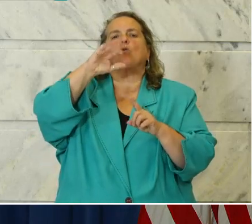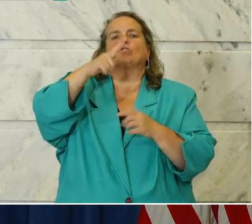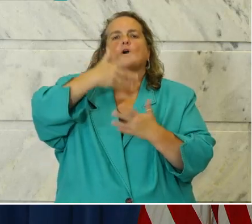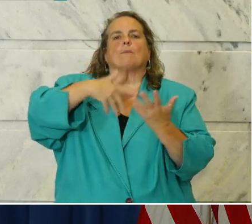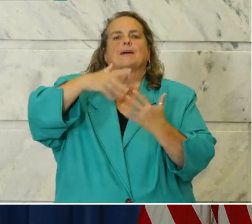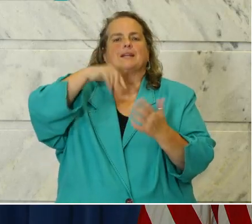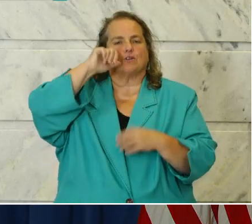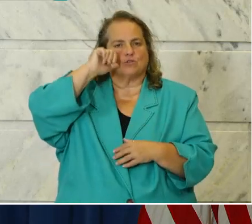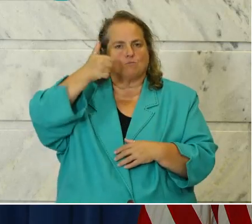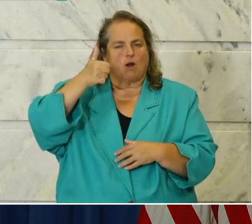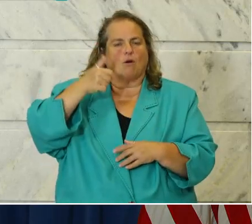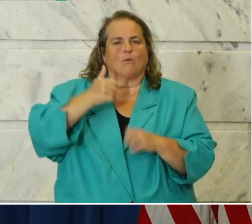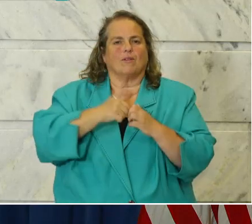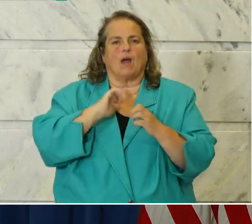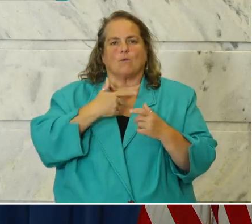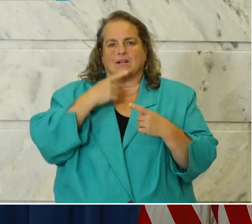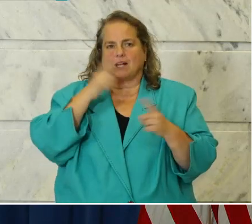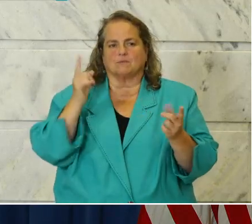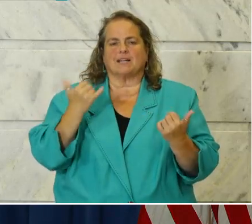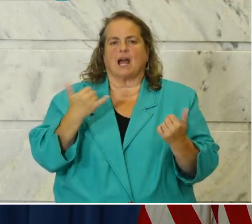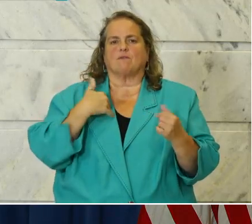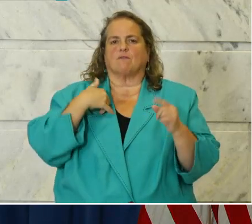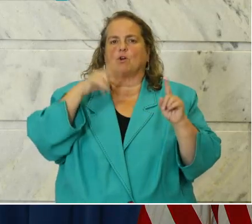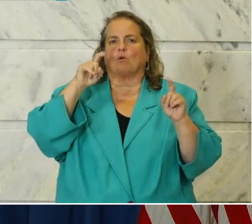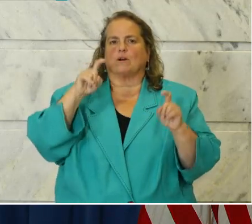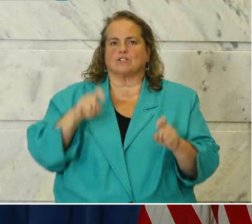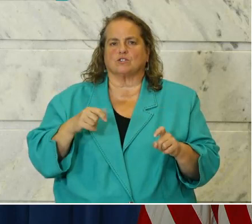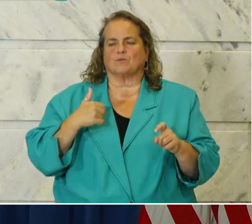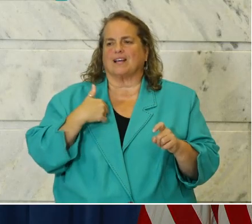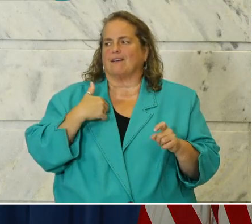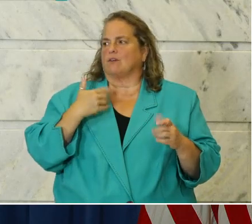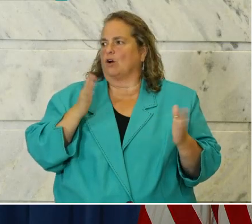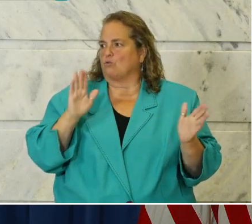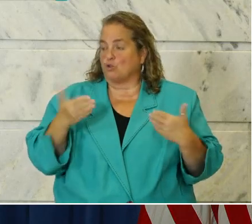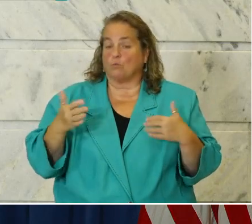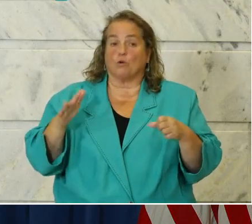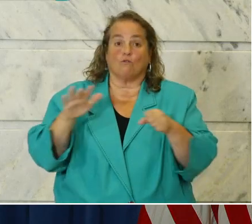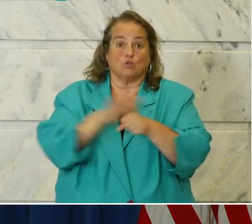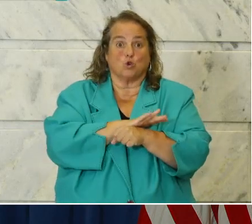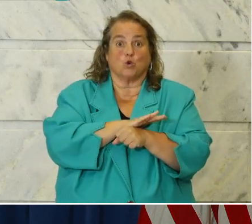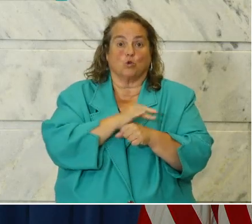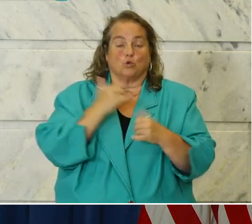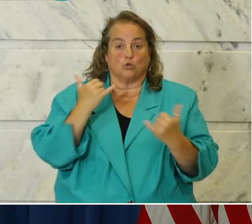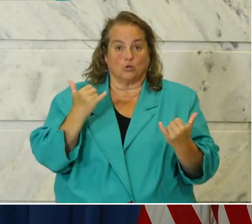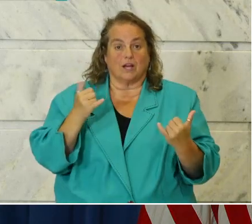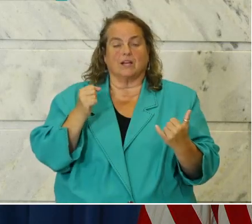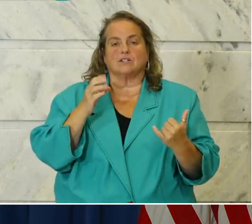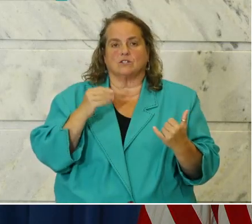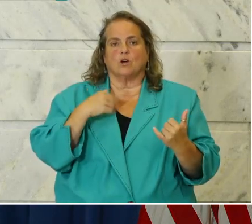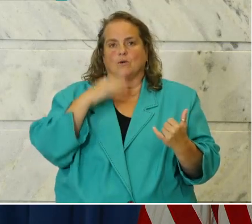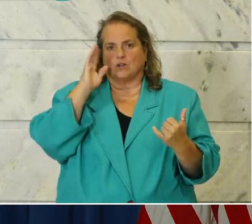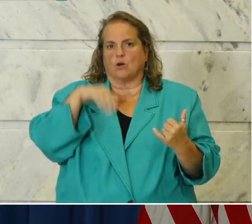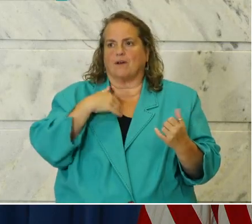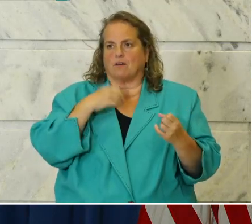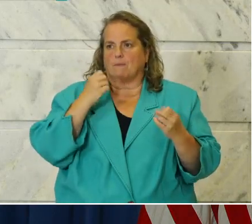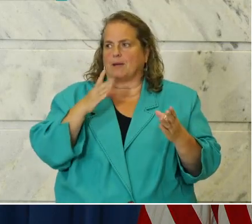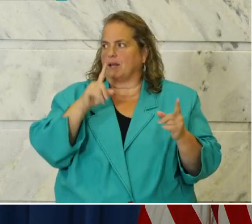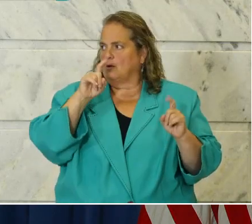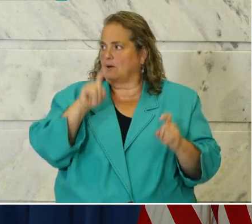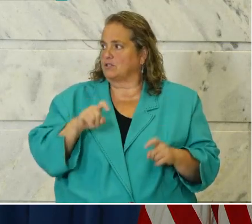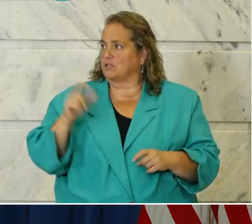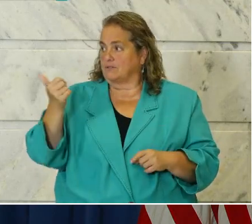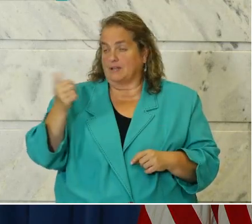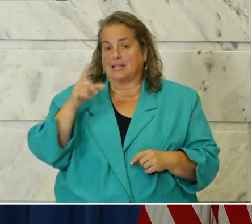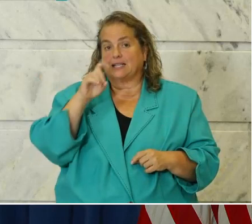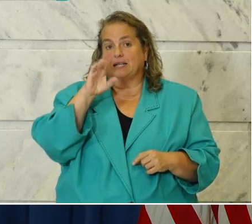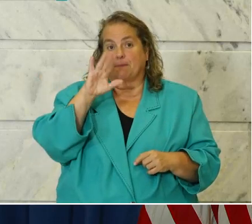today's announcement and open it up for questions, we got a whole room full today. Debbie, if you got one, you want to kick us off?